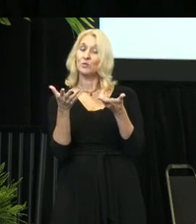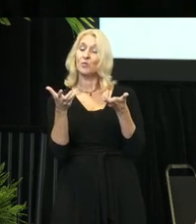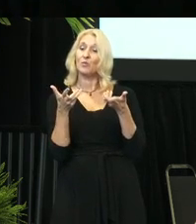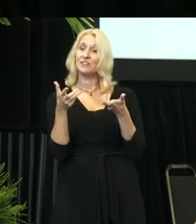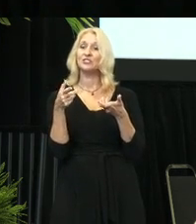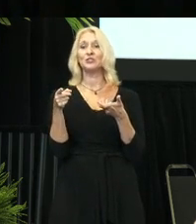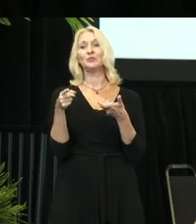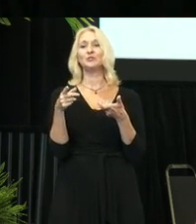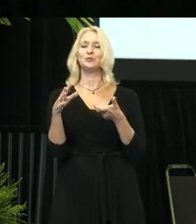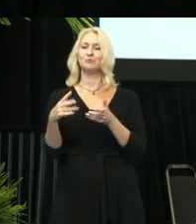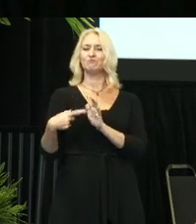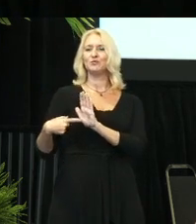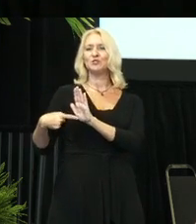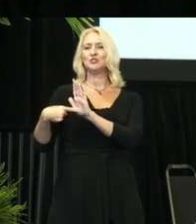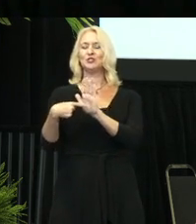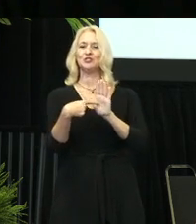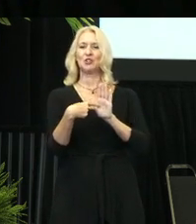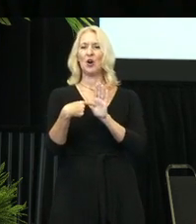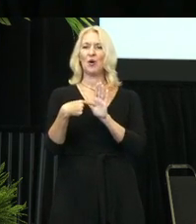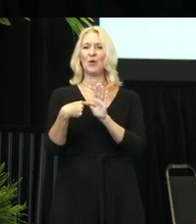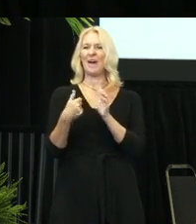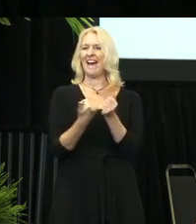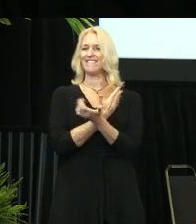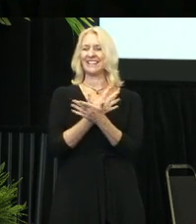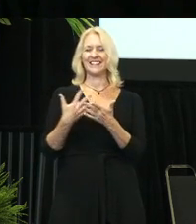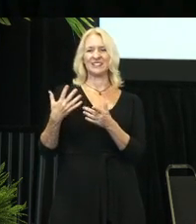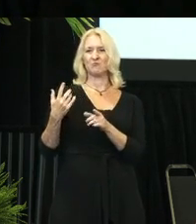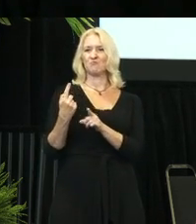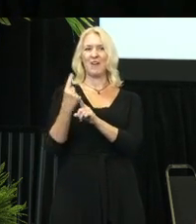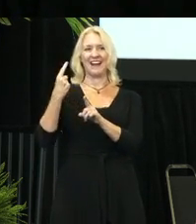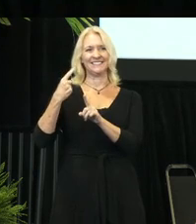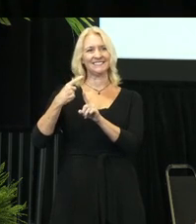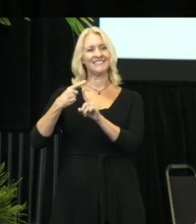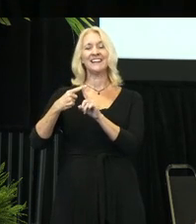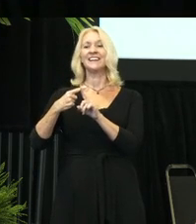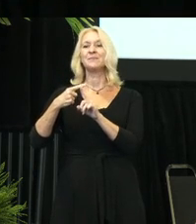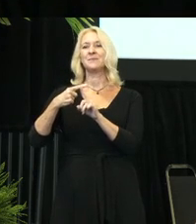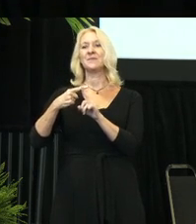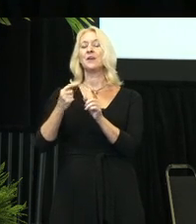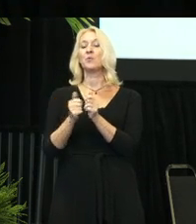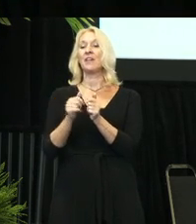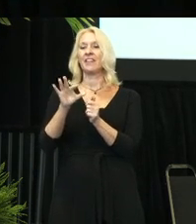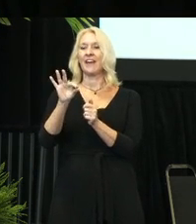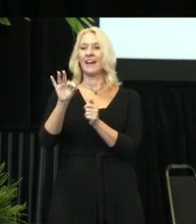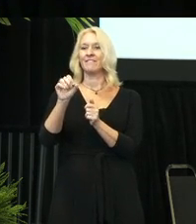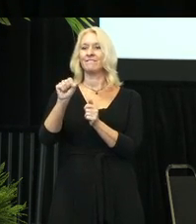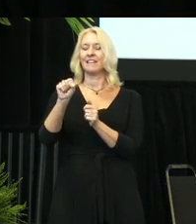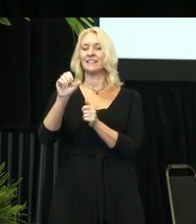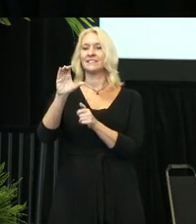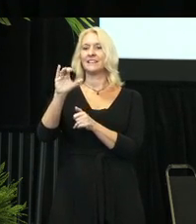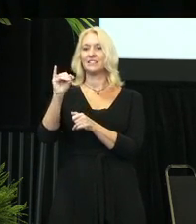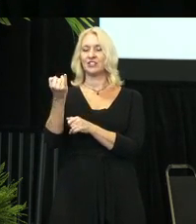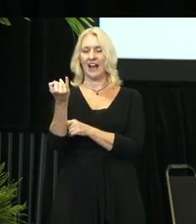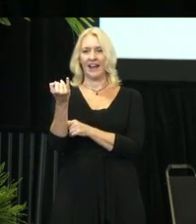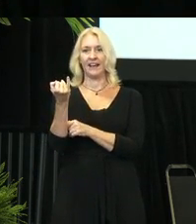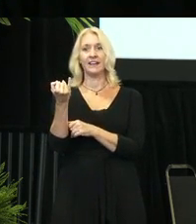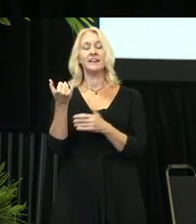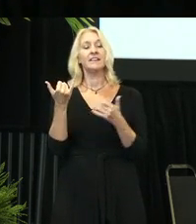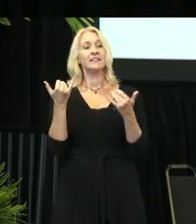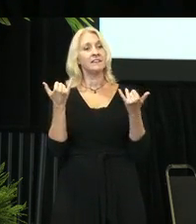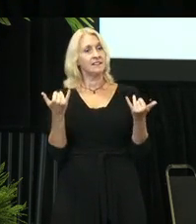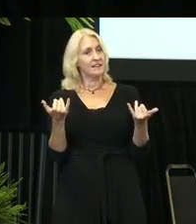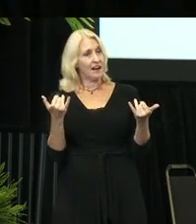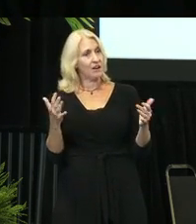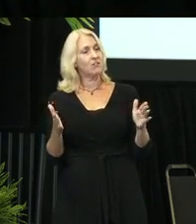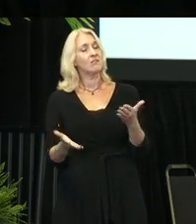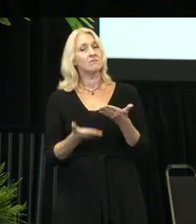is right with FSCJ. Now, we're going to break. There's a few minutes for you to enjoy each